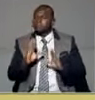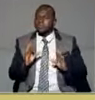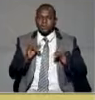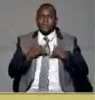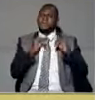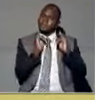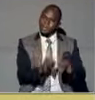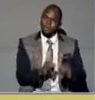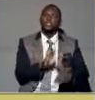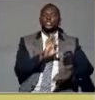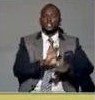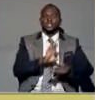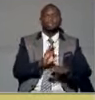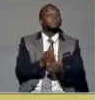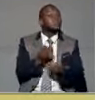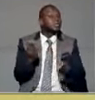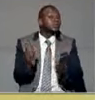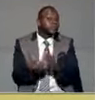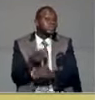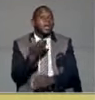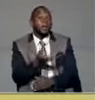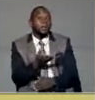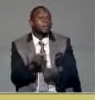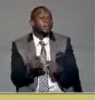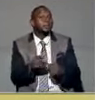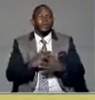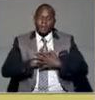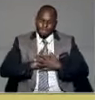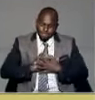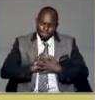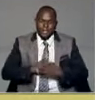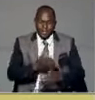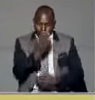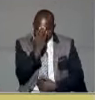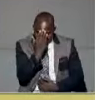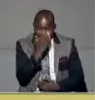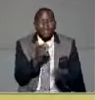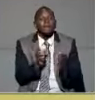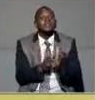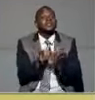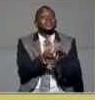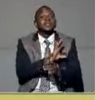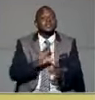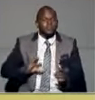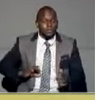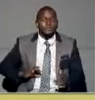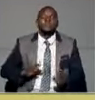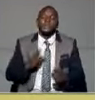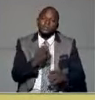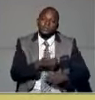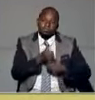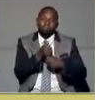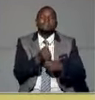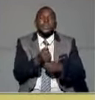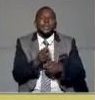flock. He was offered many opportunities, but because he was humble and he loved Jesus and the flock that had been entrusted to him, mm-hmm. he